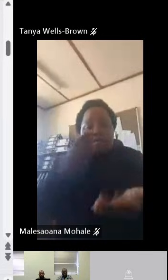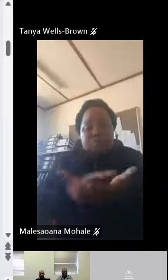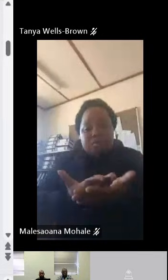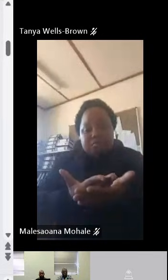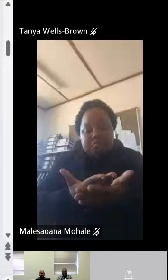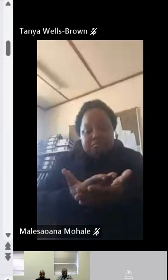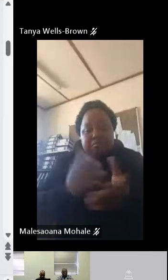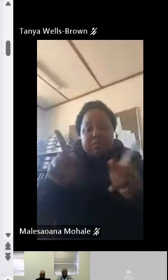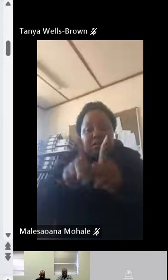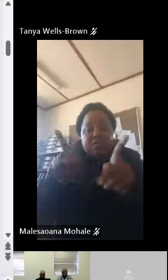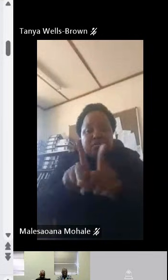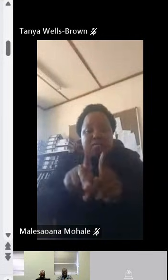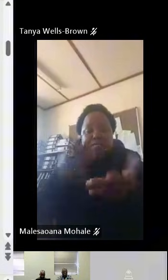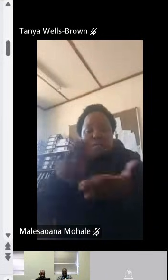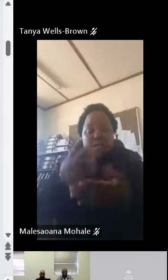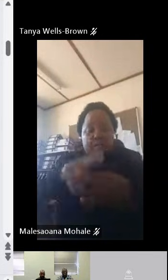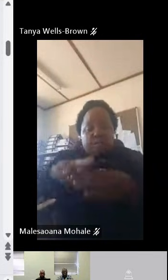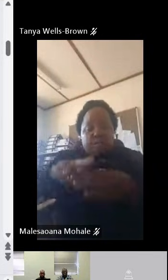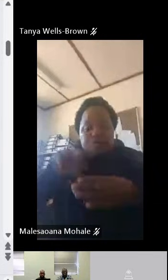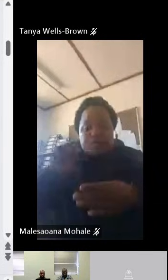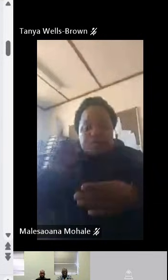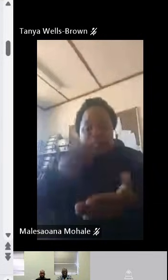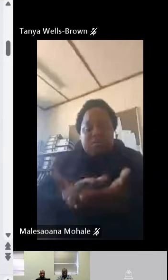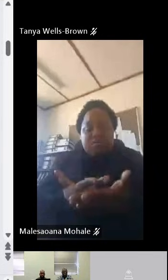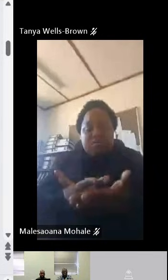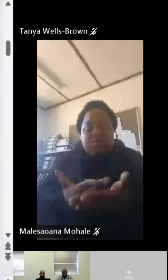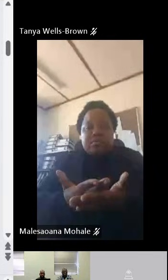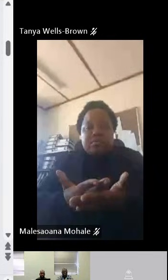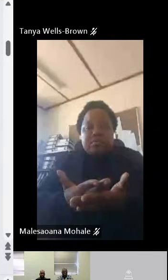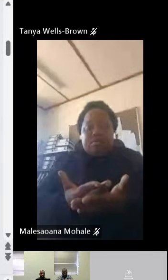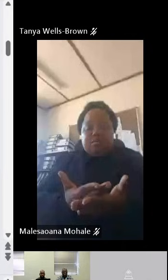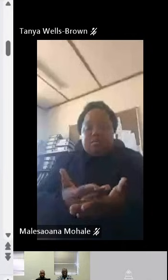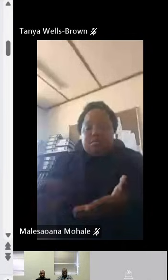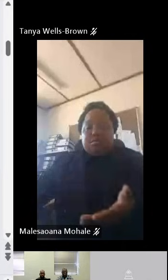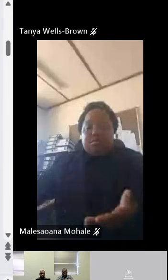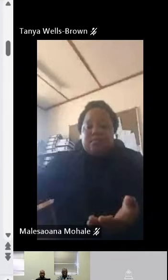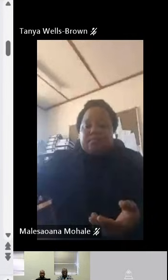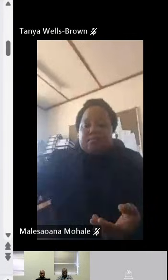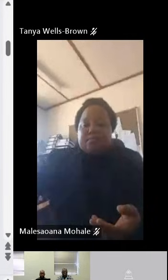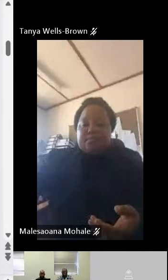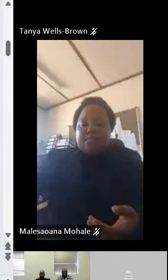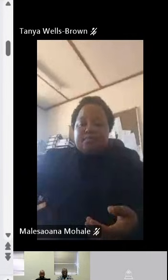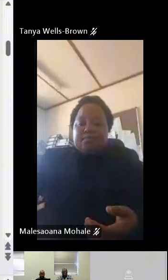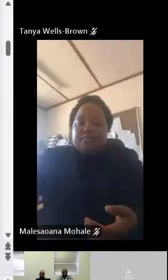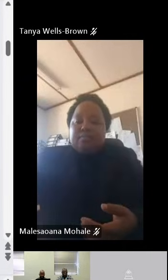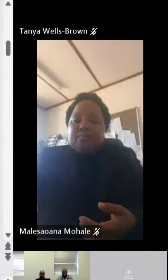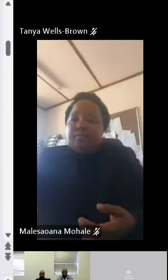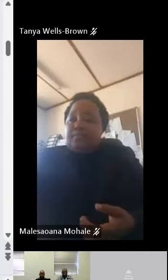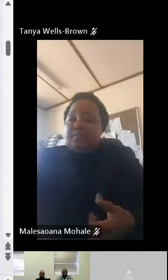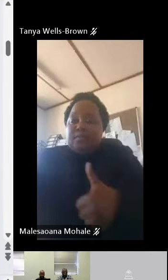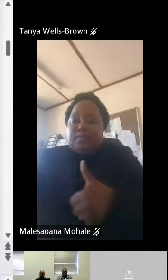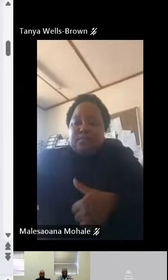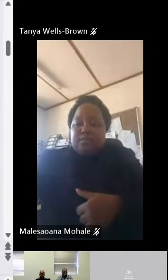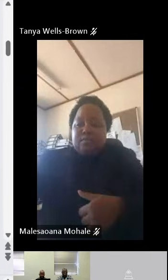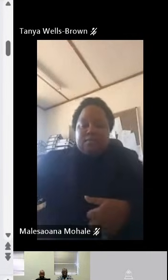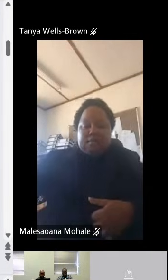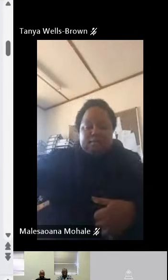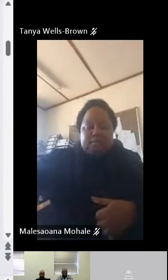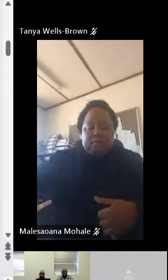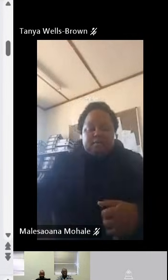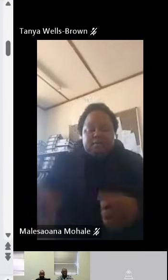one of them was classifying people by their skin color, whites being superior and blacks